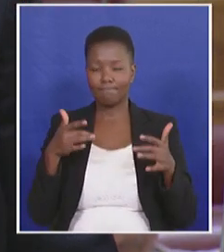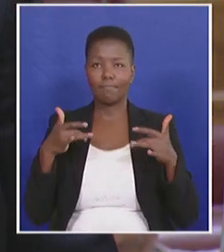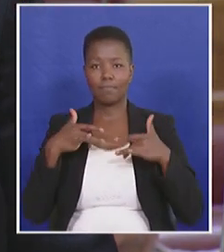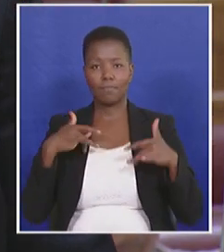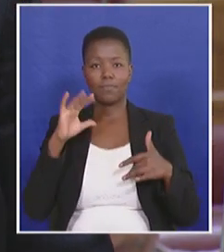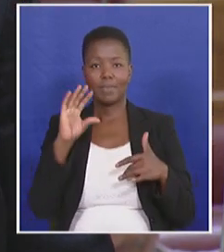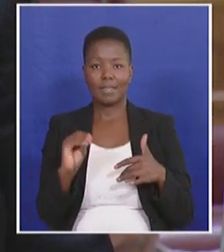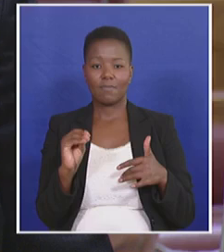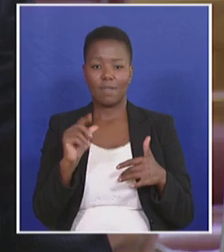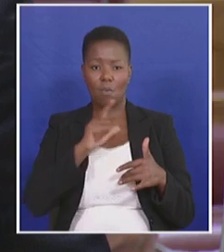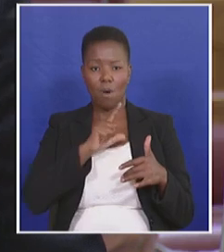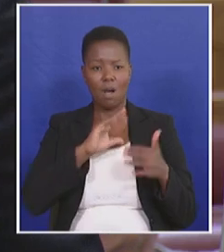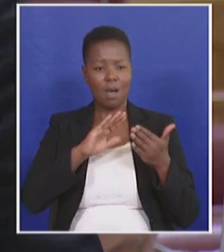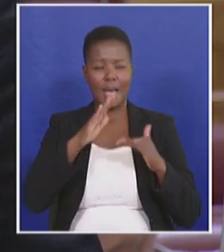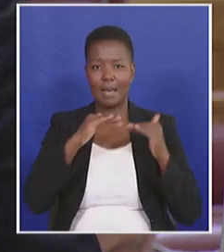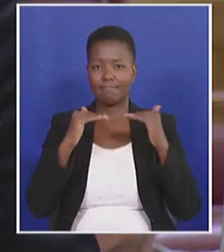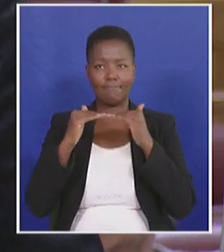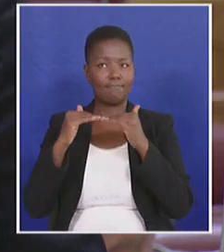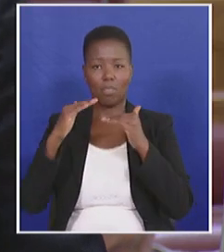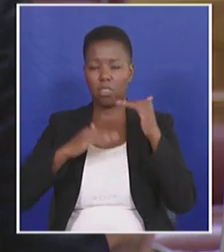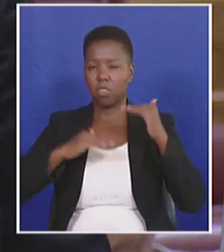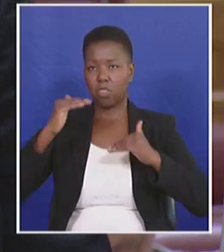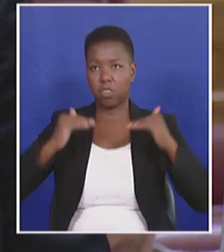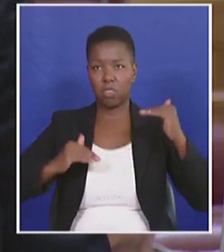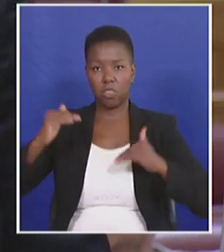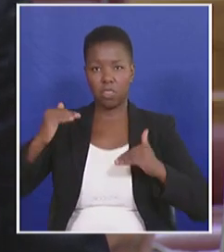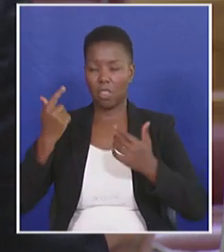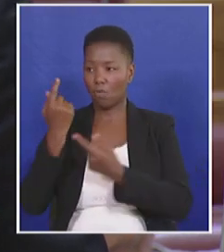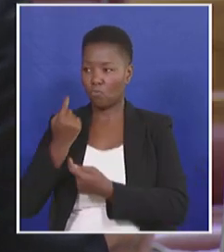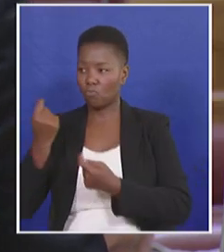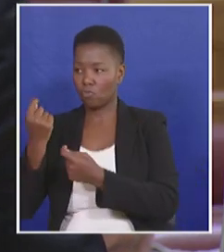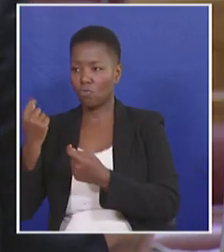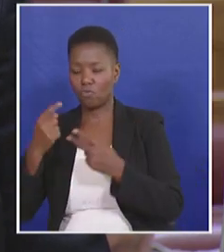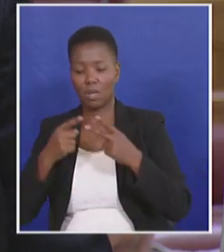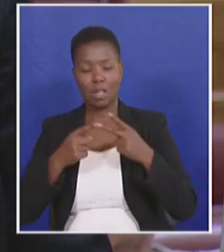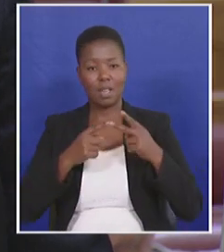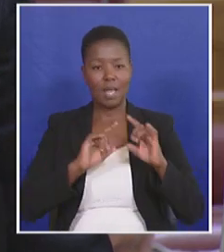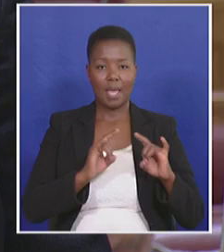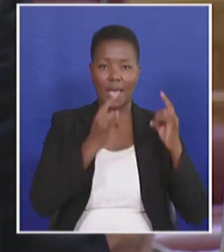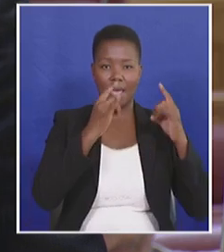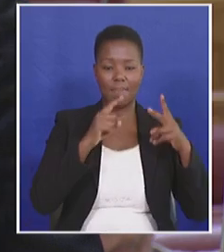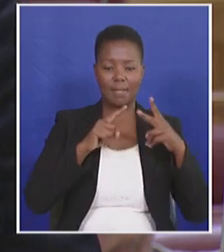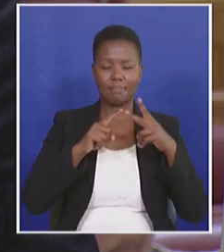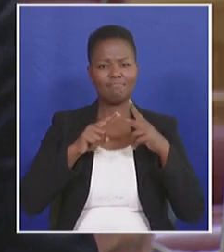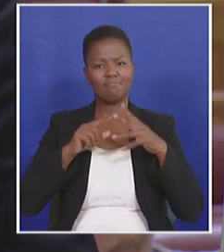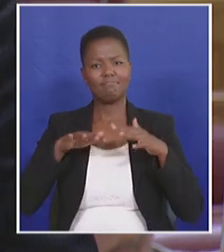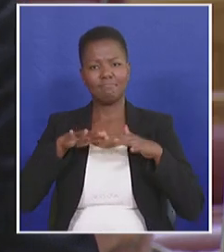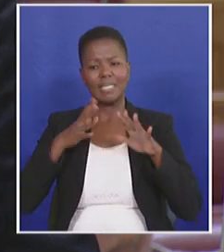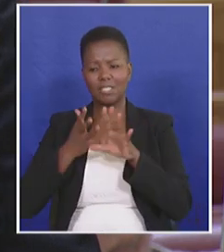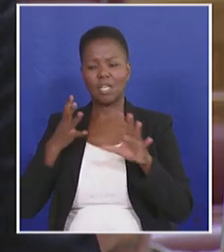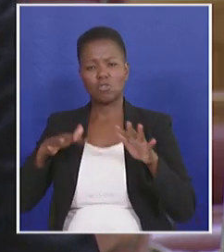these discrepancies, particularly between urban, rural sort of divide